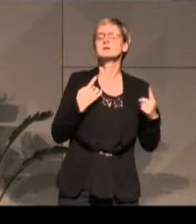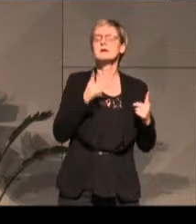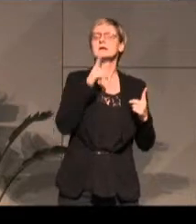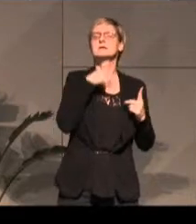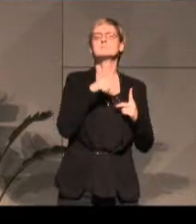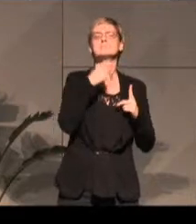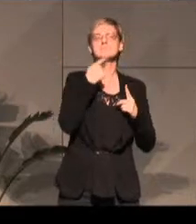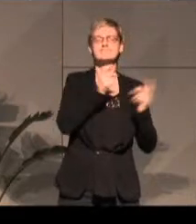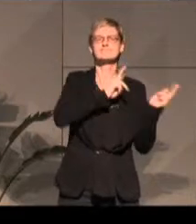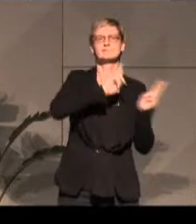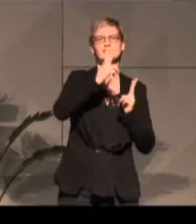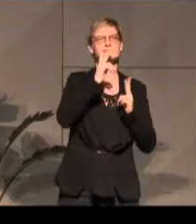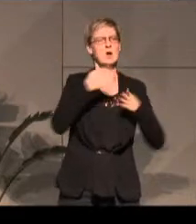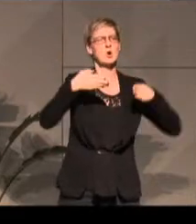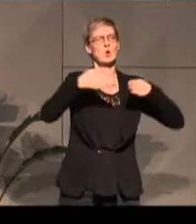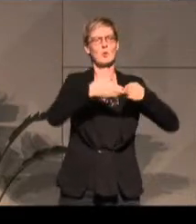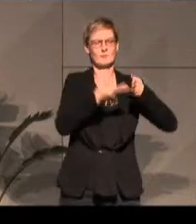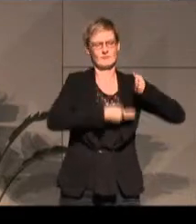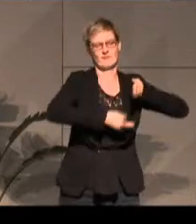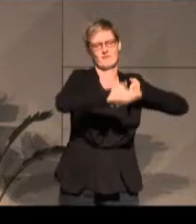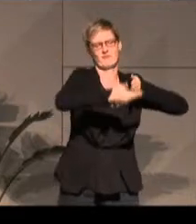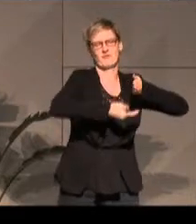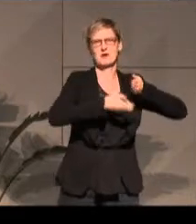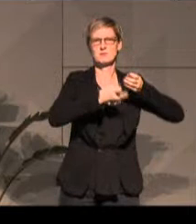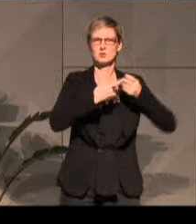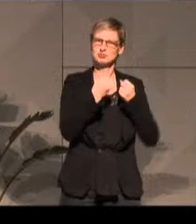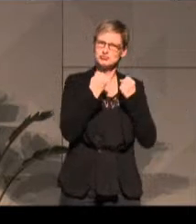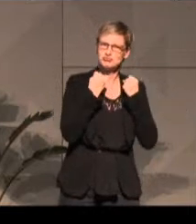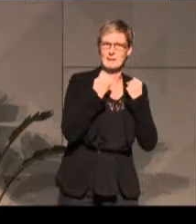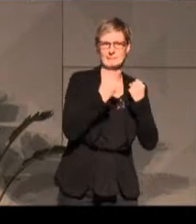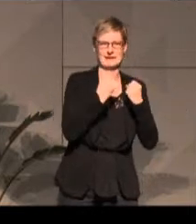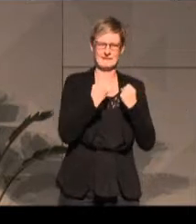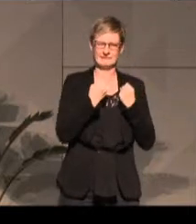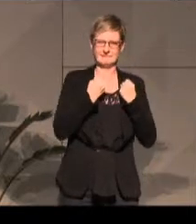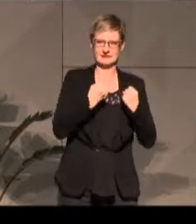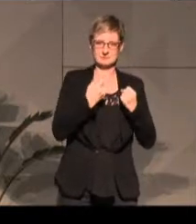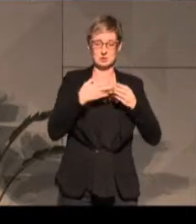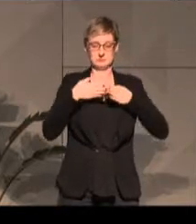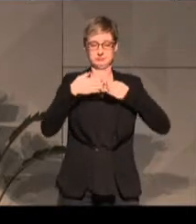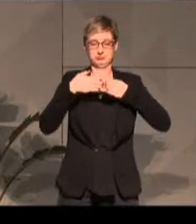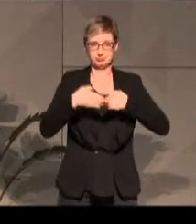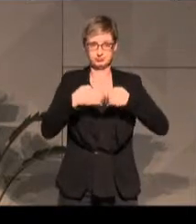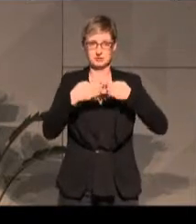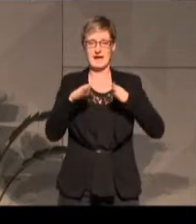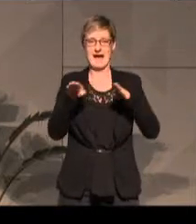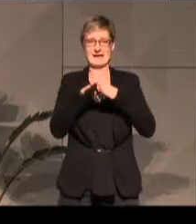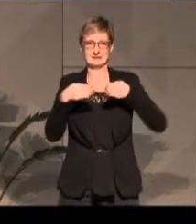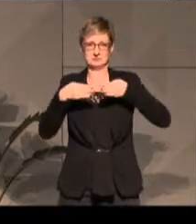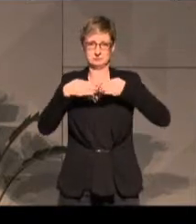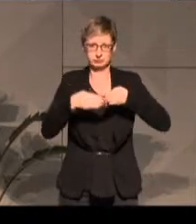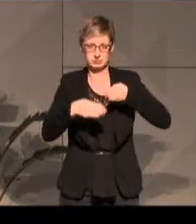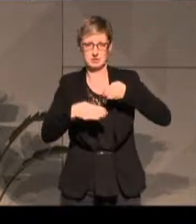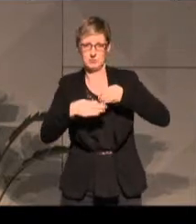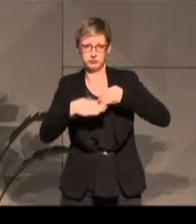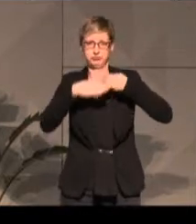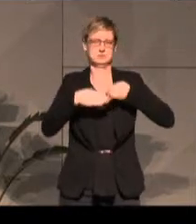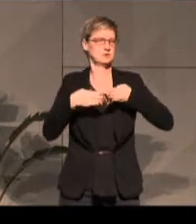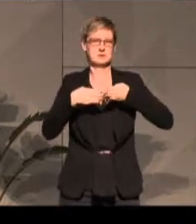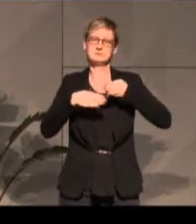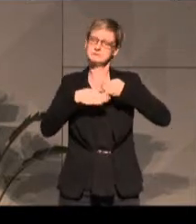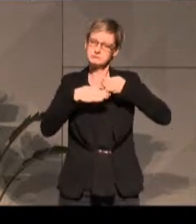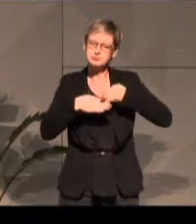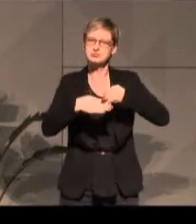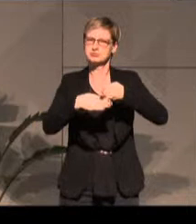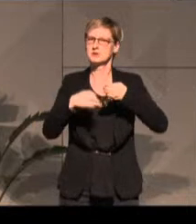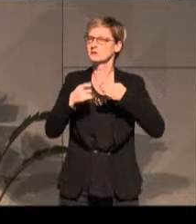ship be constructed in a shape that it was lifted from the ice if under pressure instead of being smashed by the